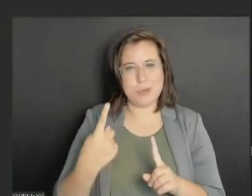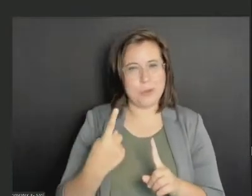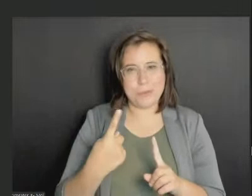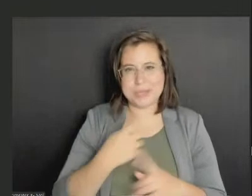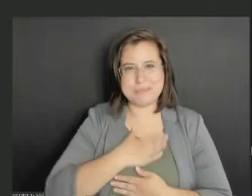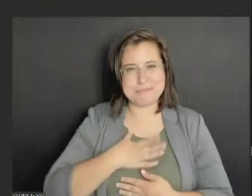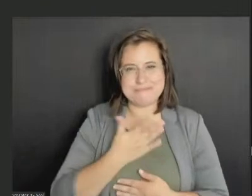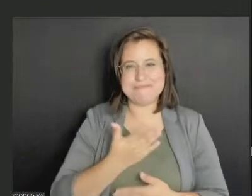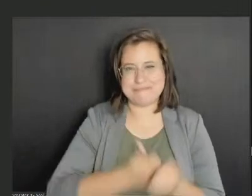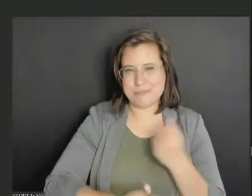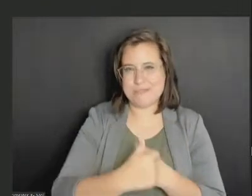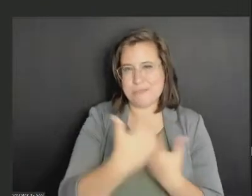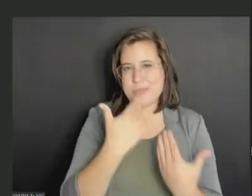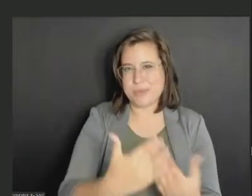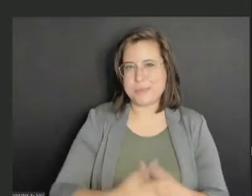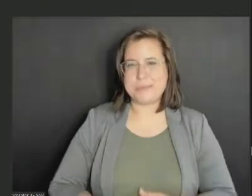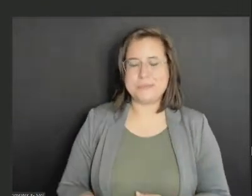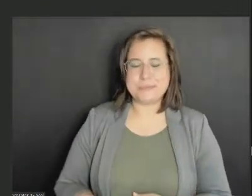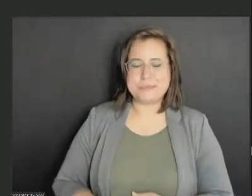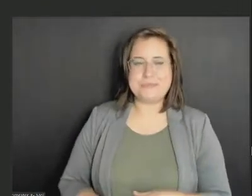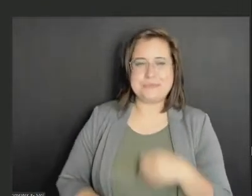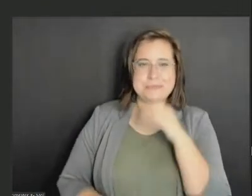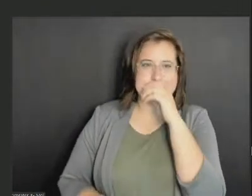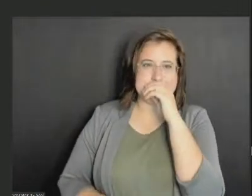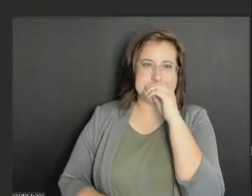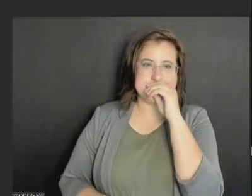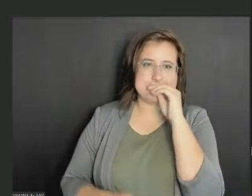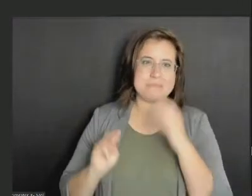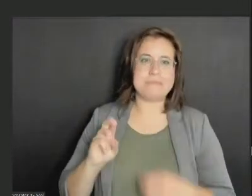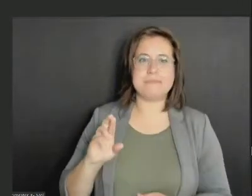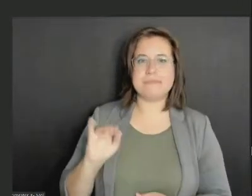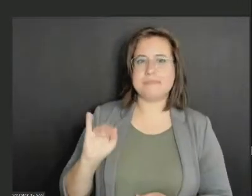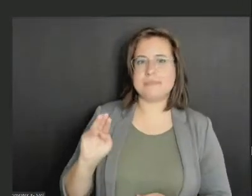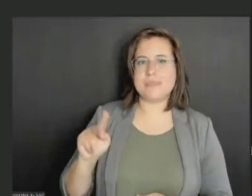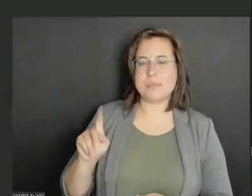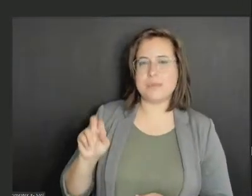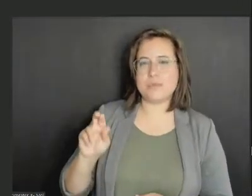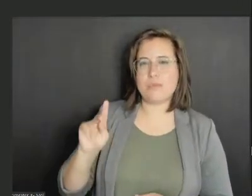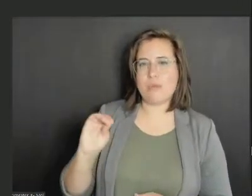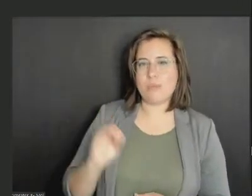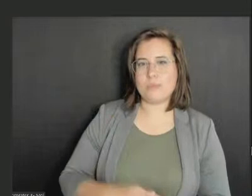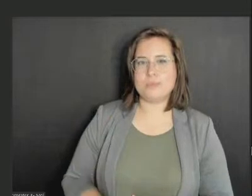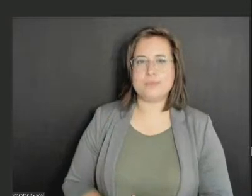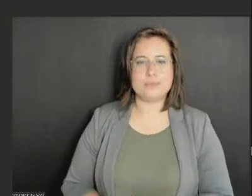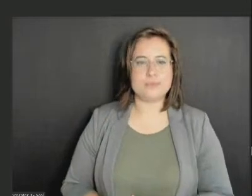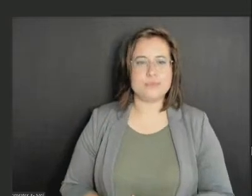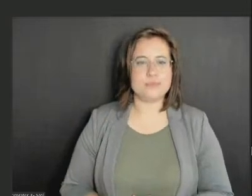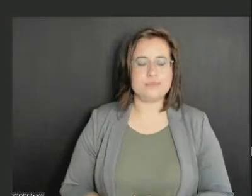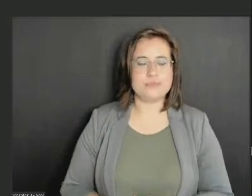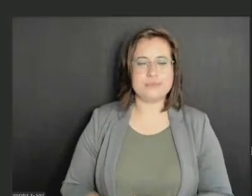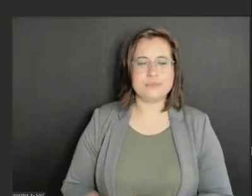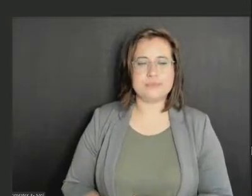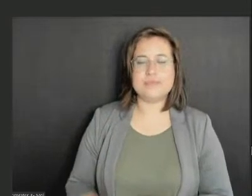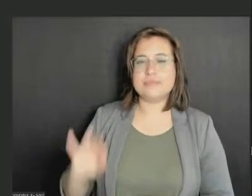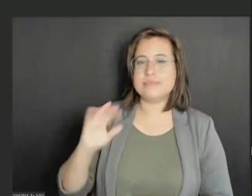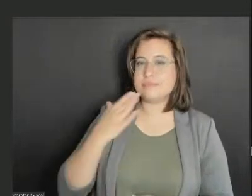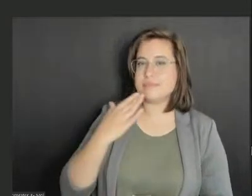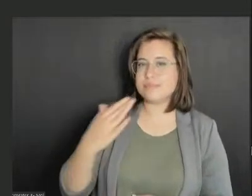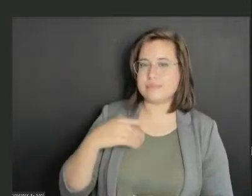you. Mr. Imperato, please. Yeah, thank you. I just want to